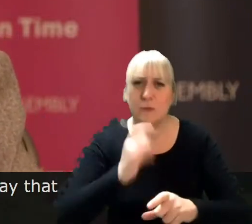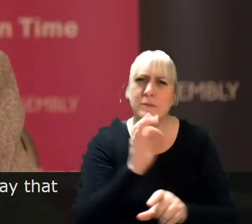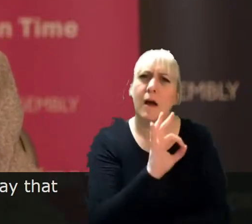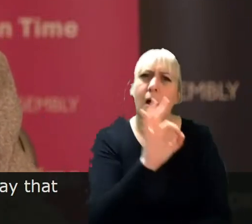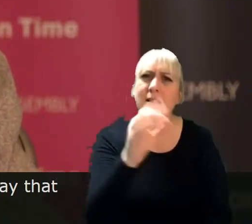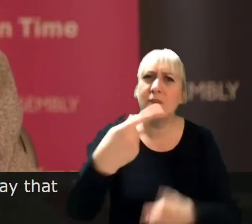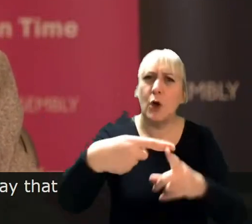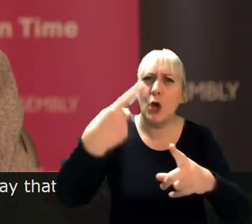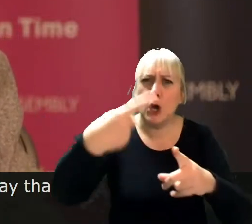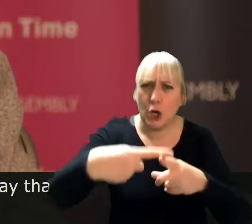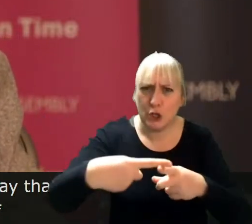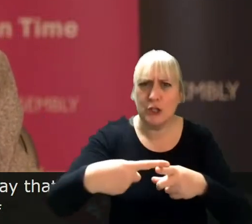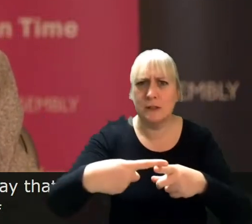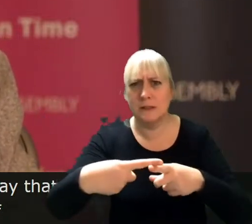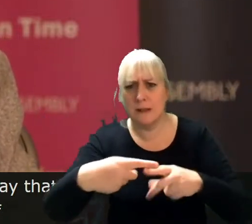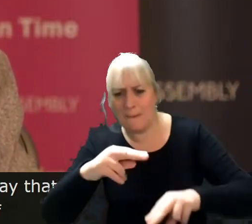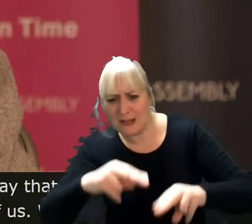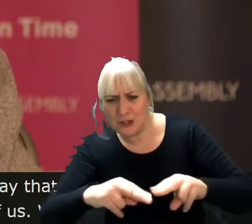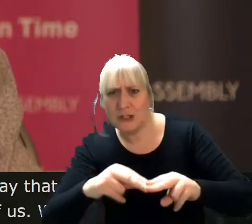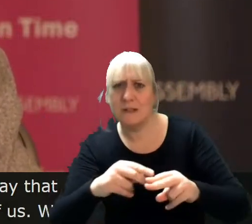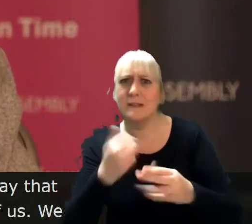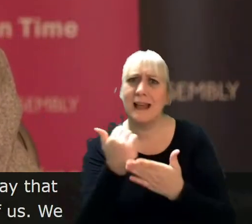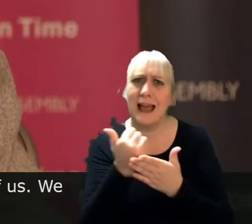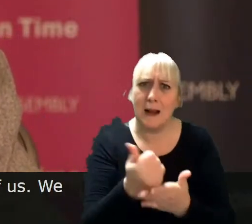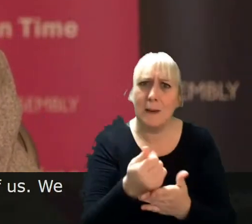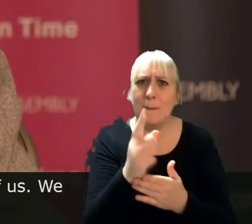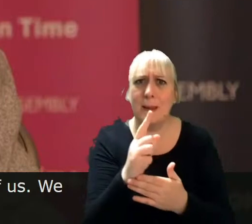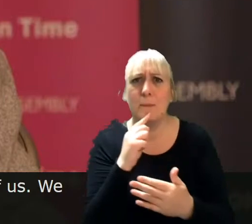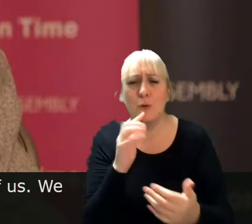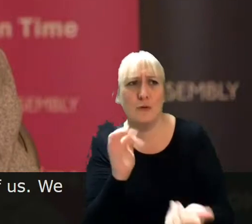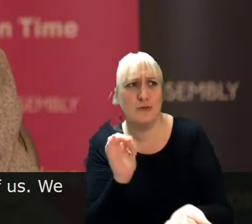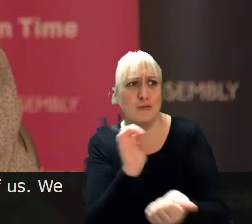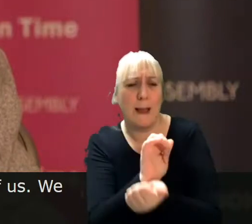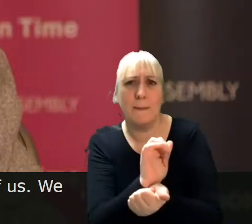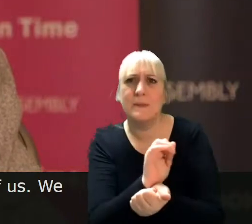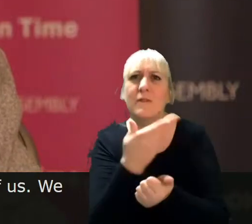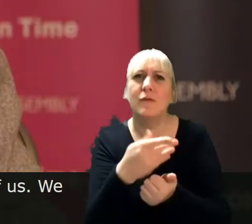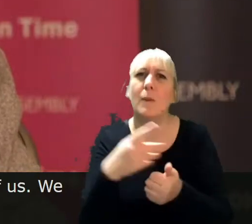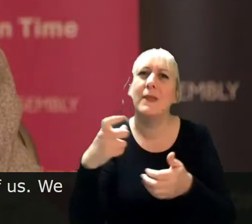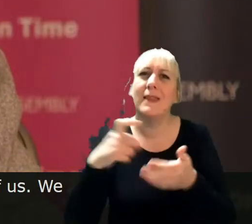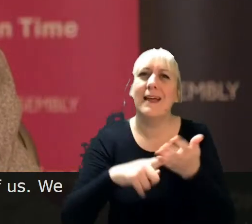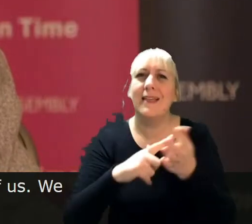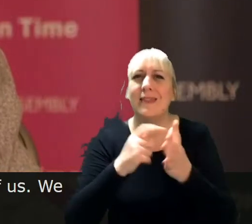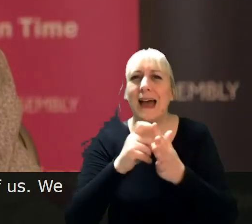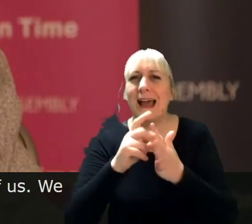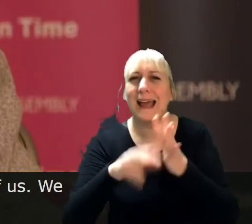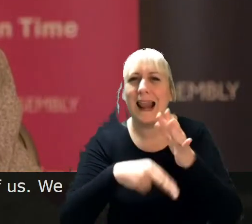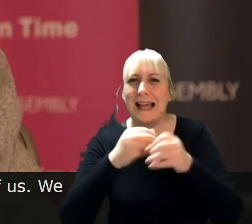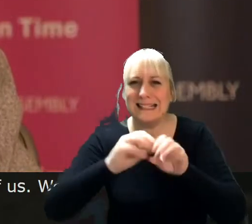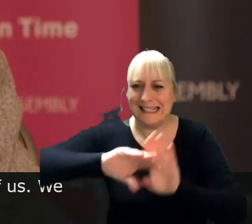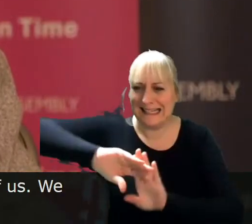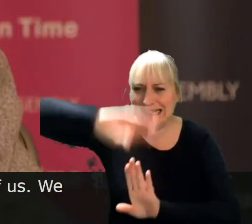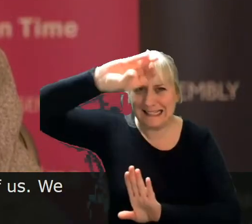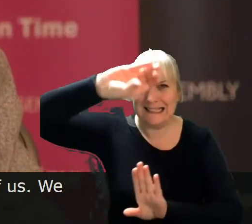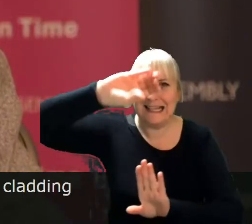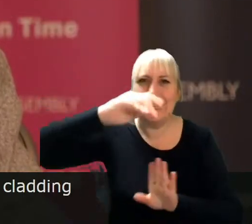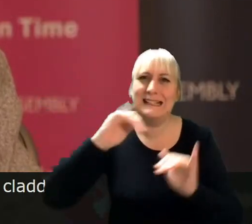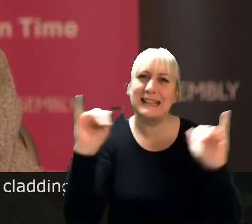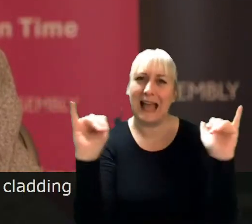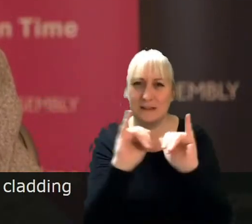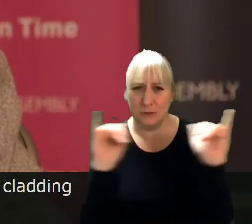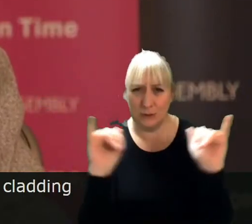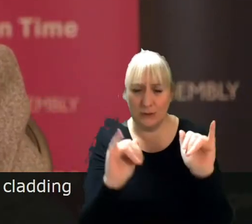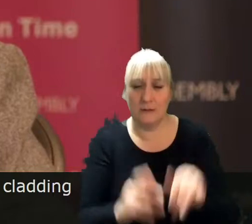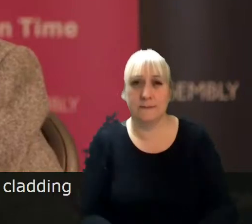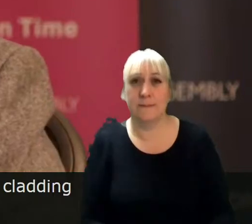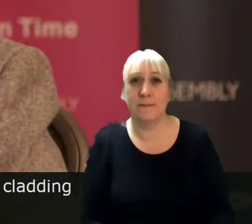help those trapped in their homes by the cladding scandal. And with schools closed, we are investigating the impact